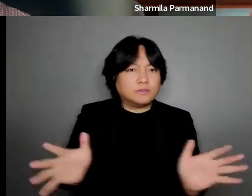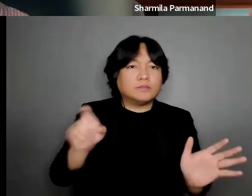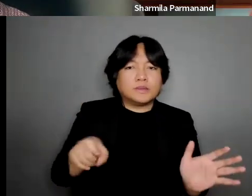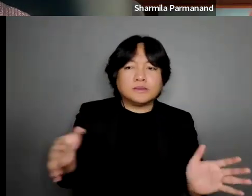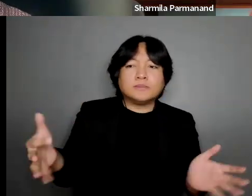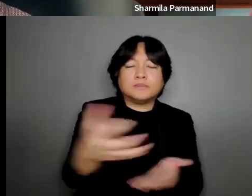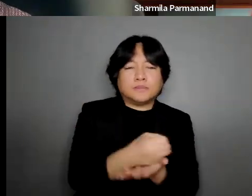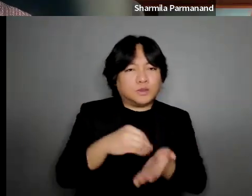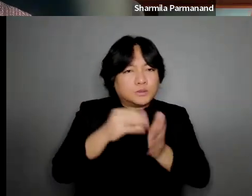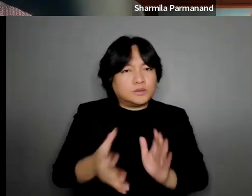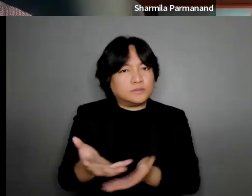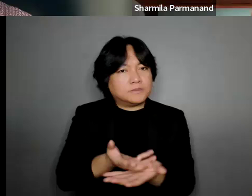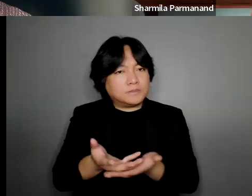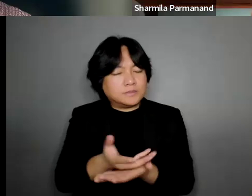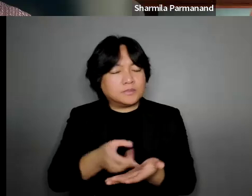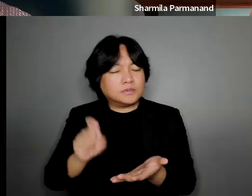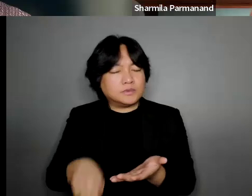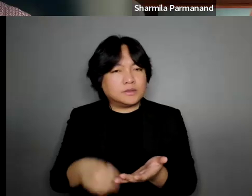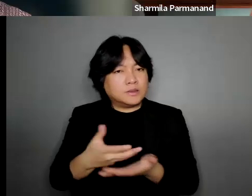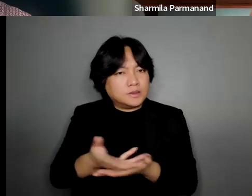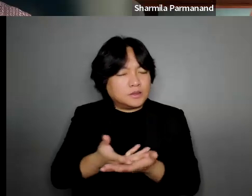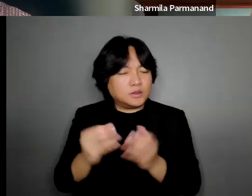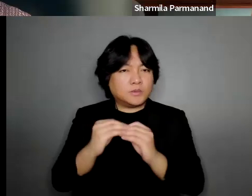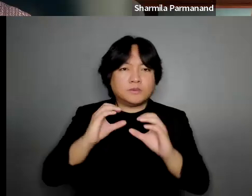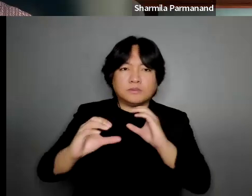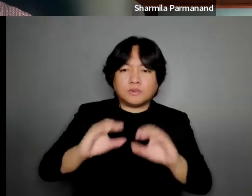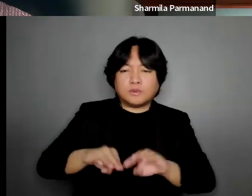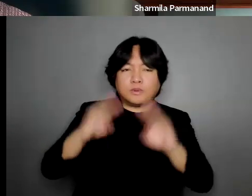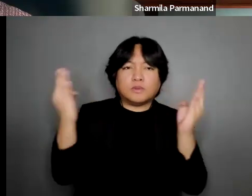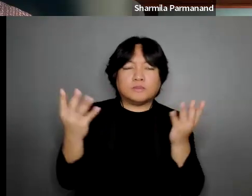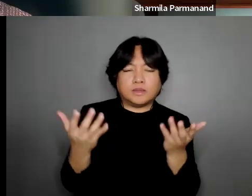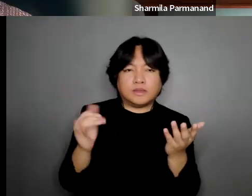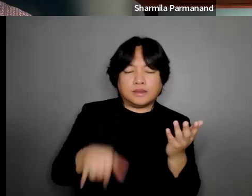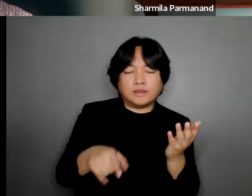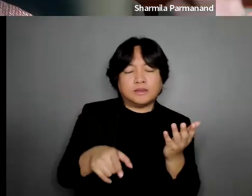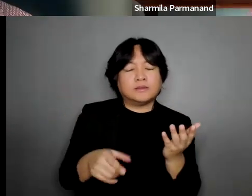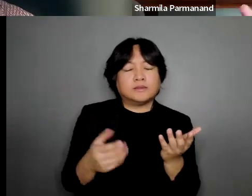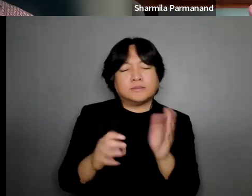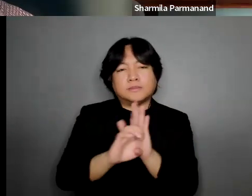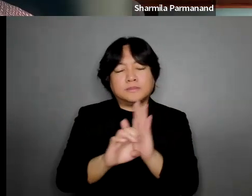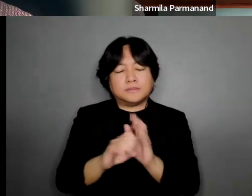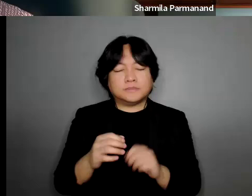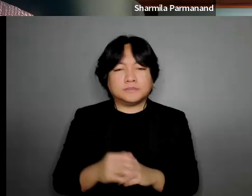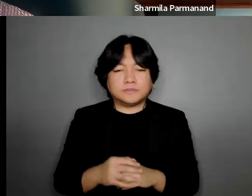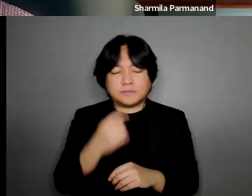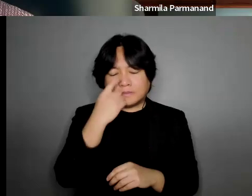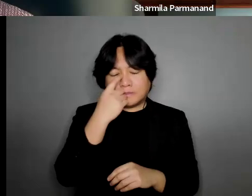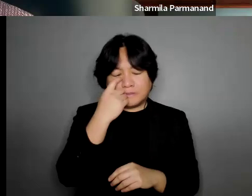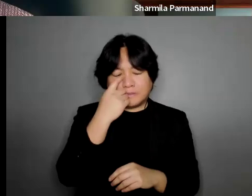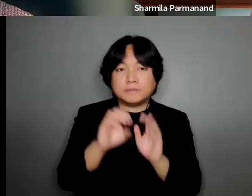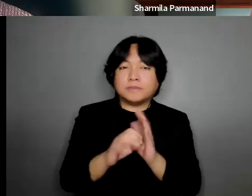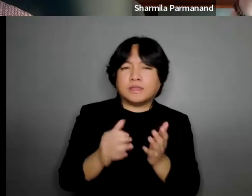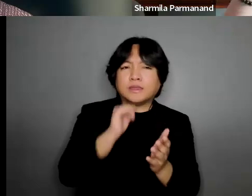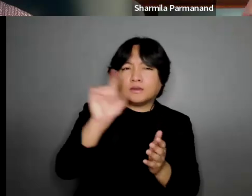our students to push back against that. Sa ating reading lists, for example, hindi lang siya about